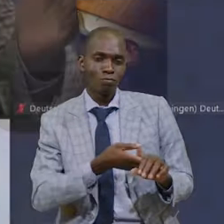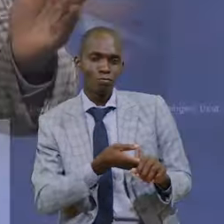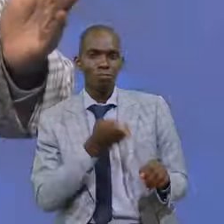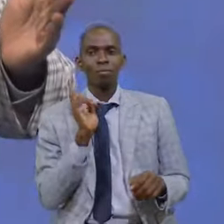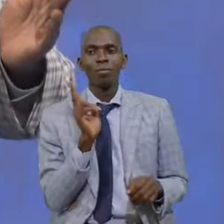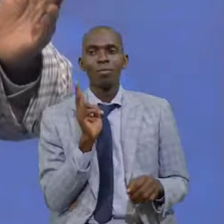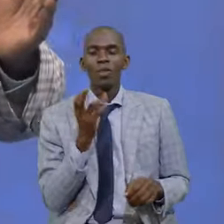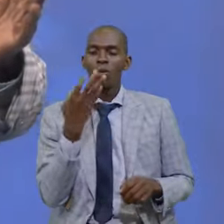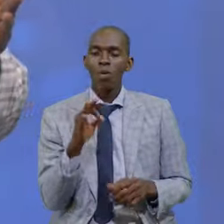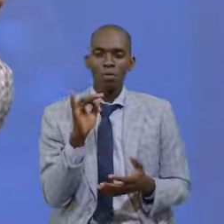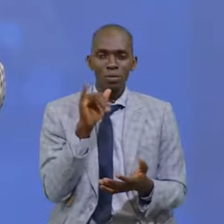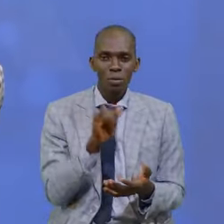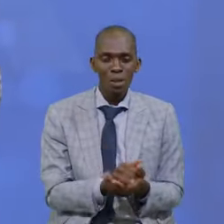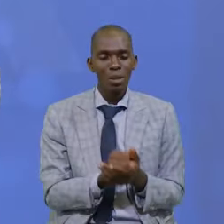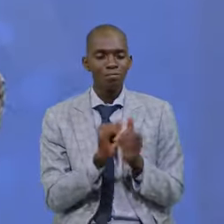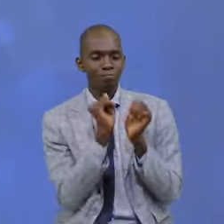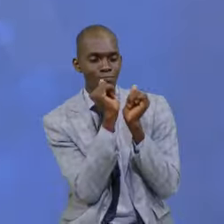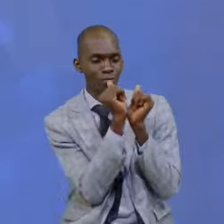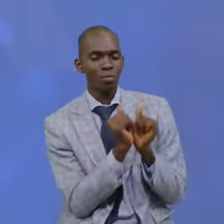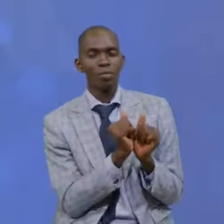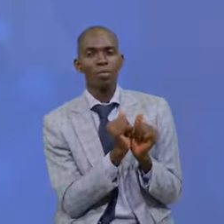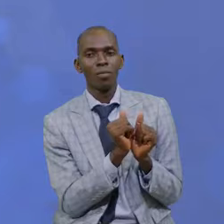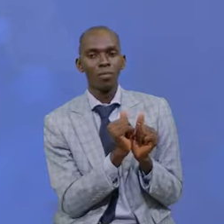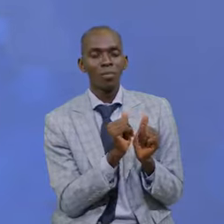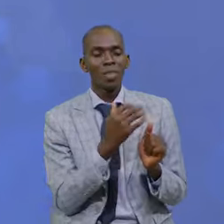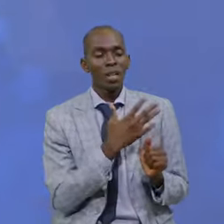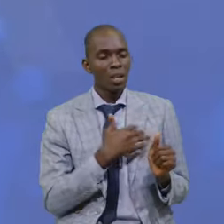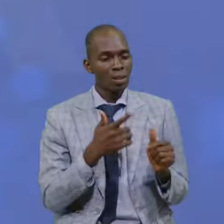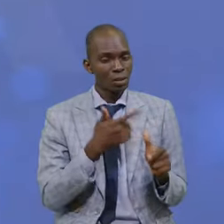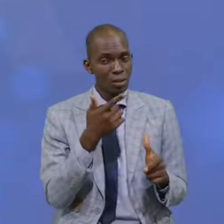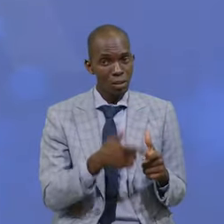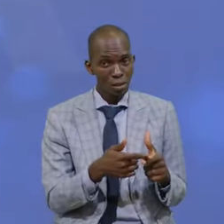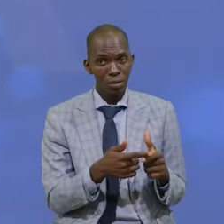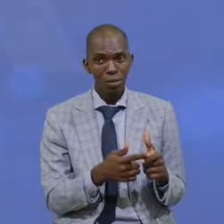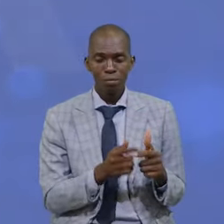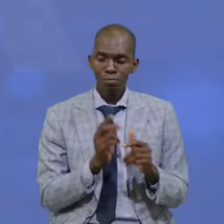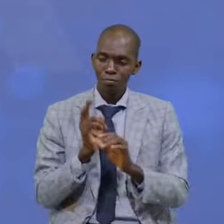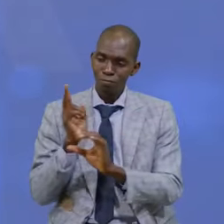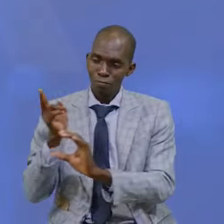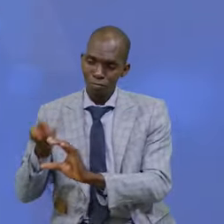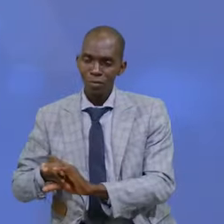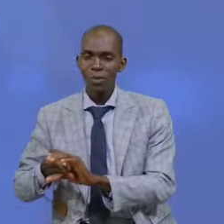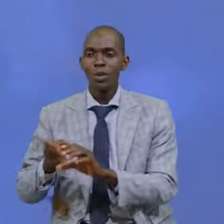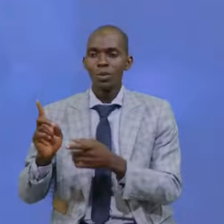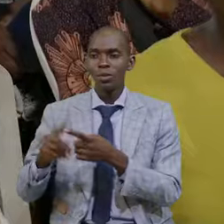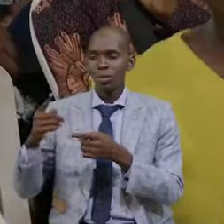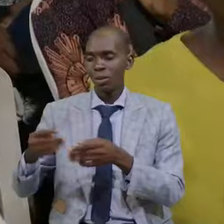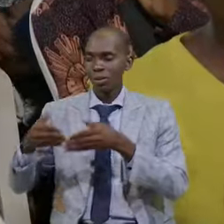of that slavery, and then you'll come to the leadership